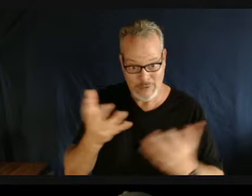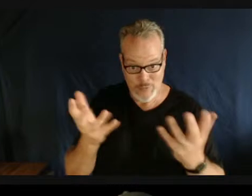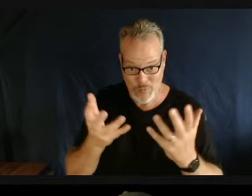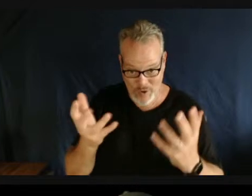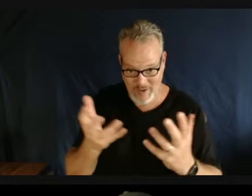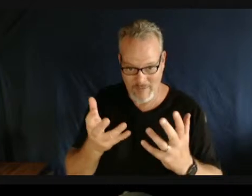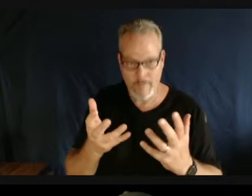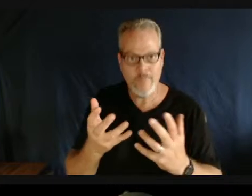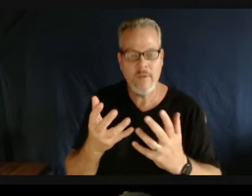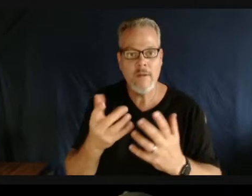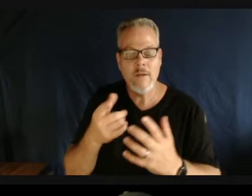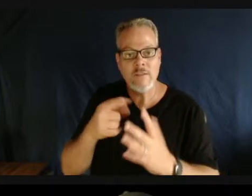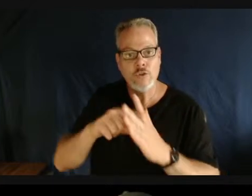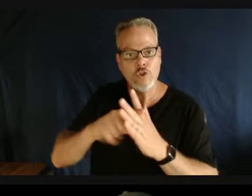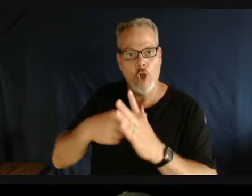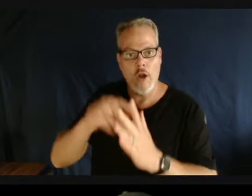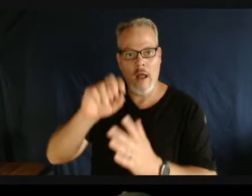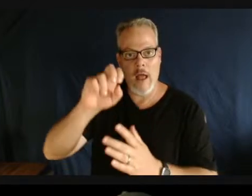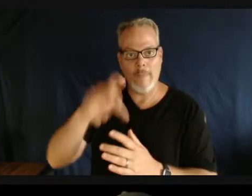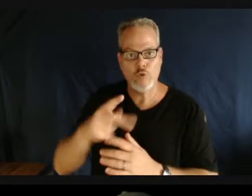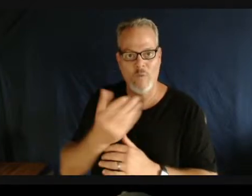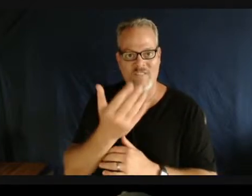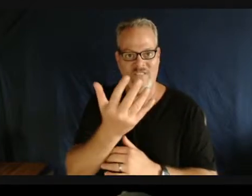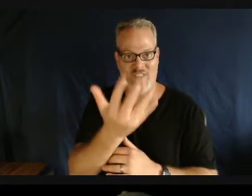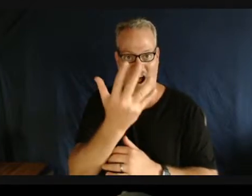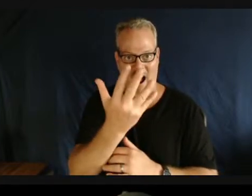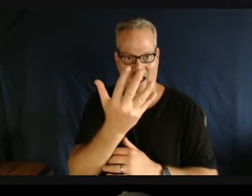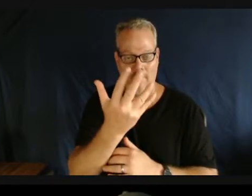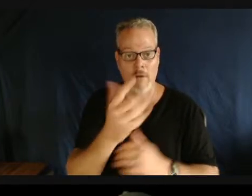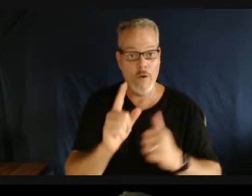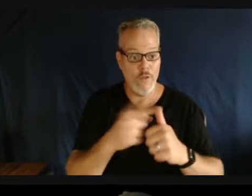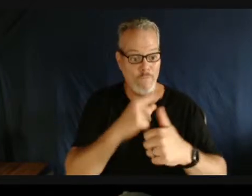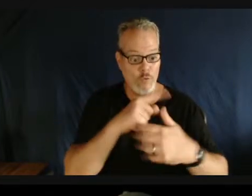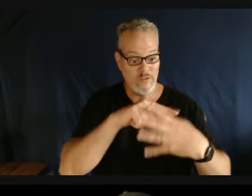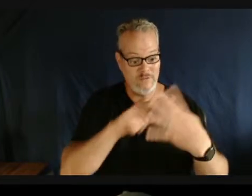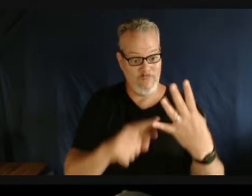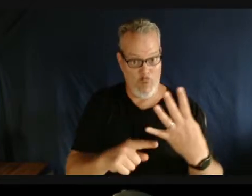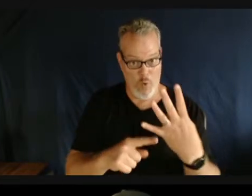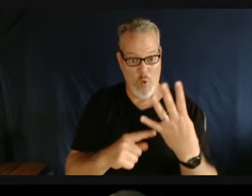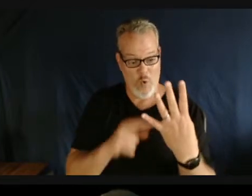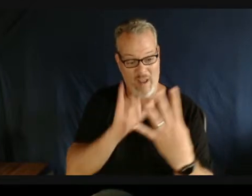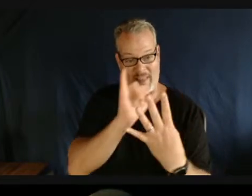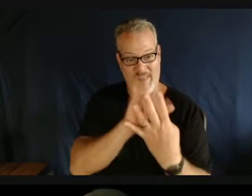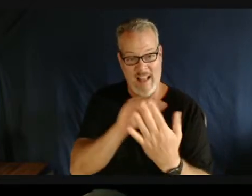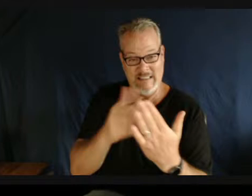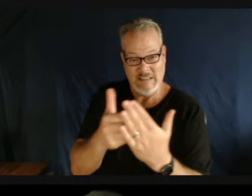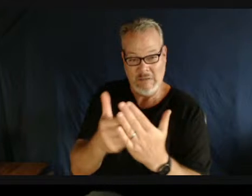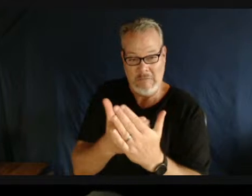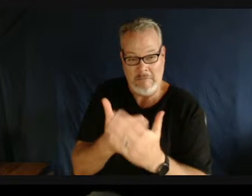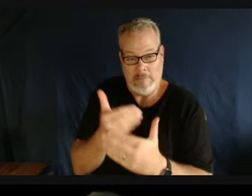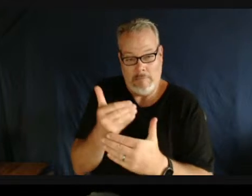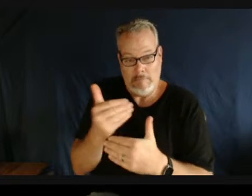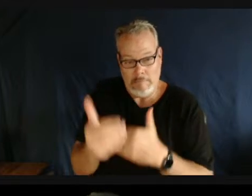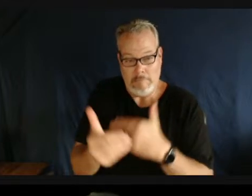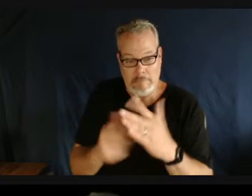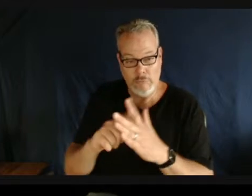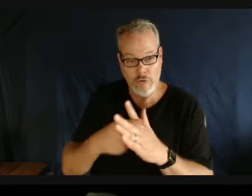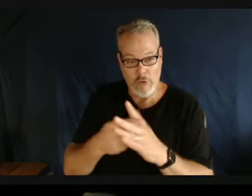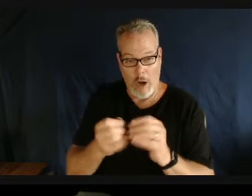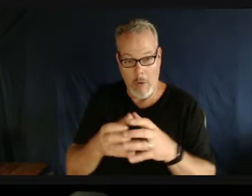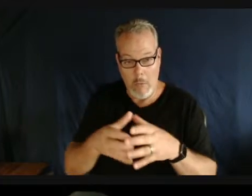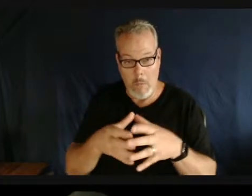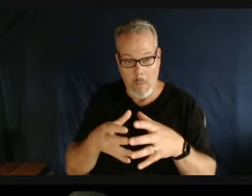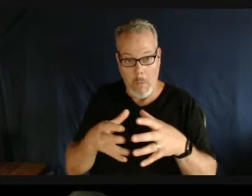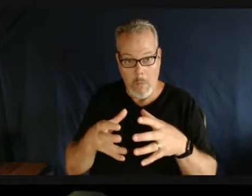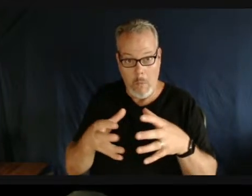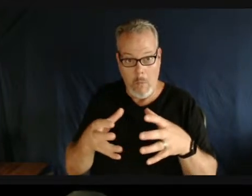since episode 5 especially, and I like to group the first 4 episodes as kind of the onset and opening development of this, and episode 5 and